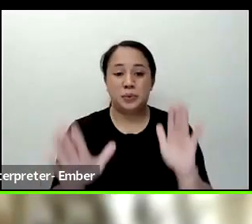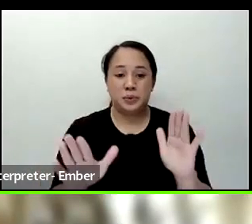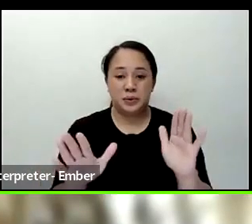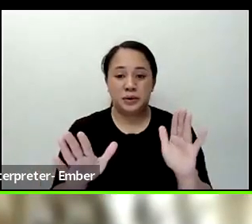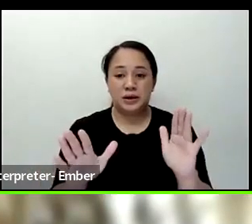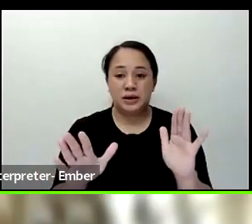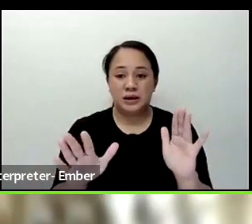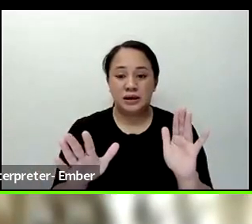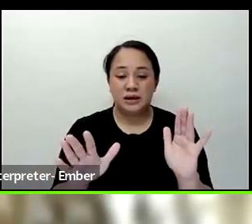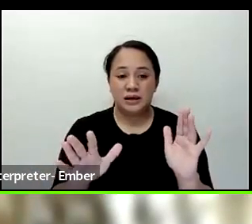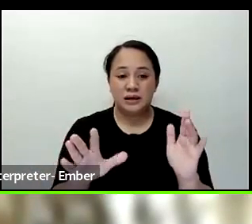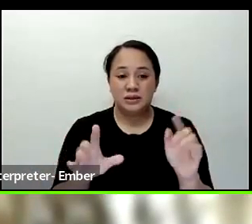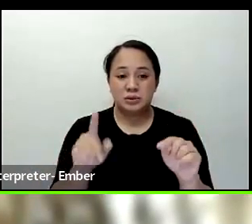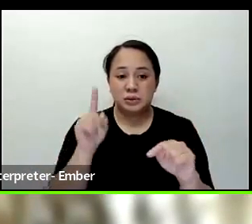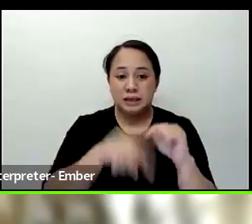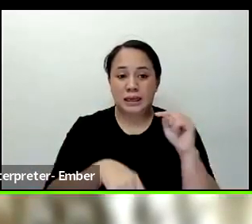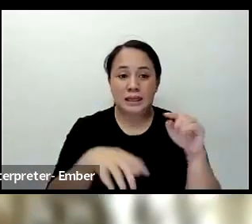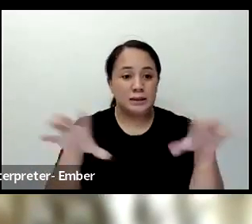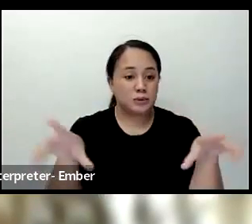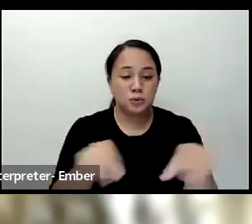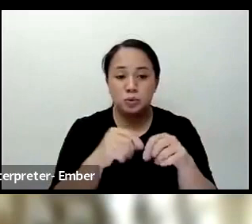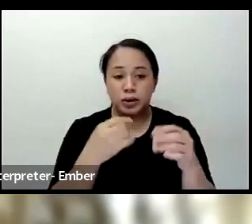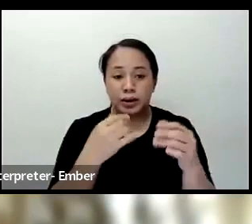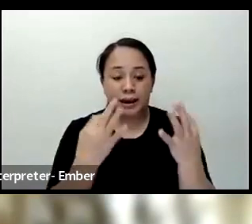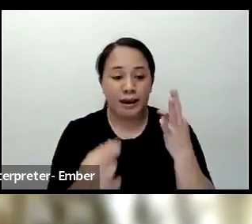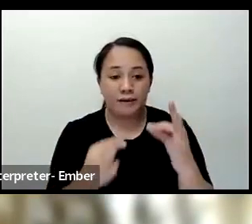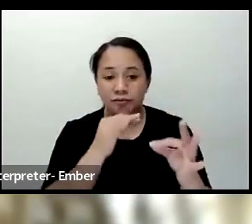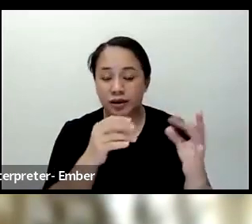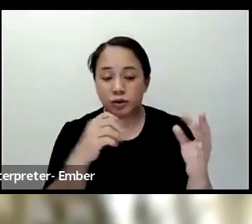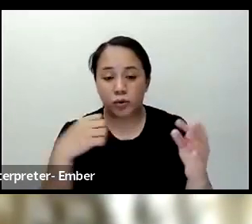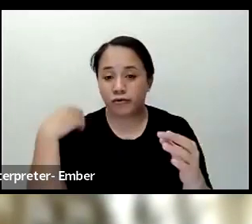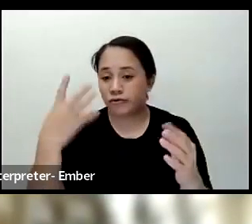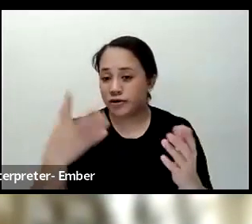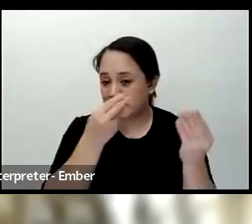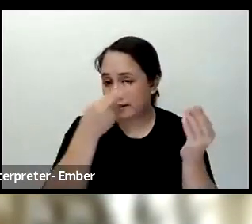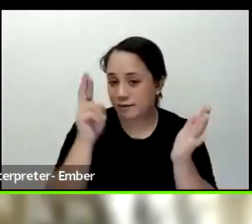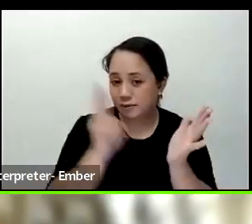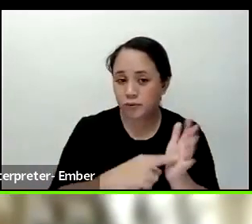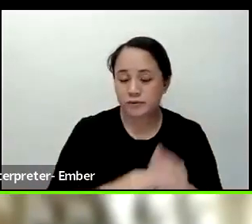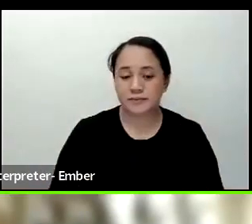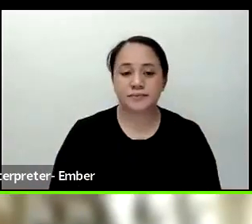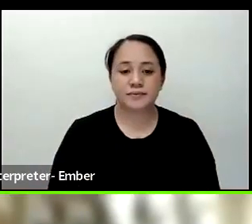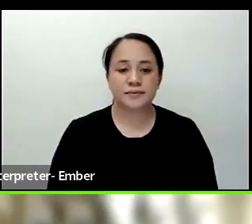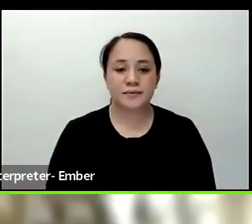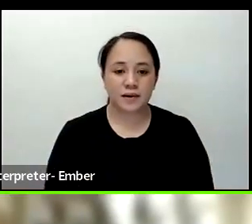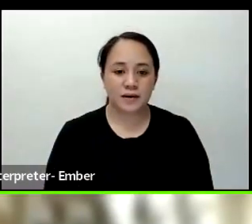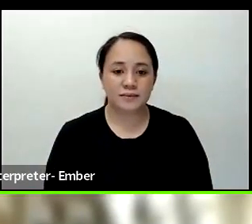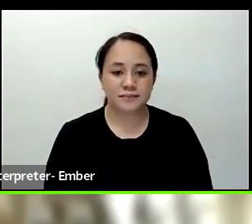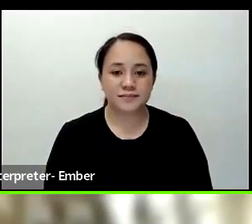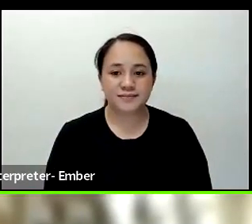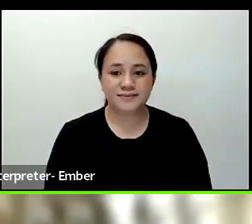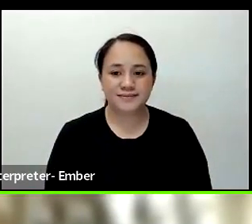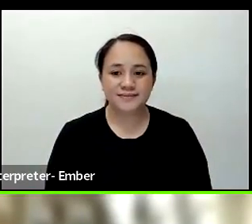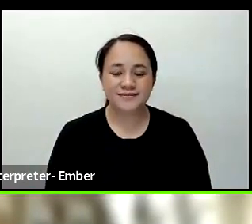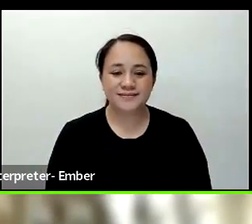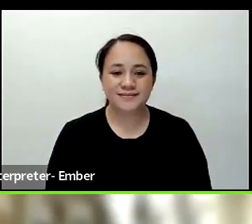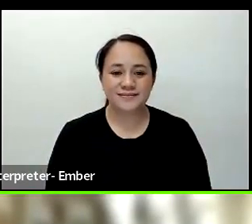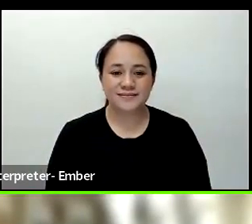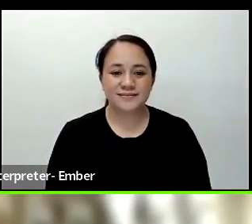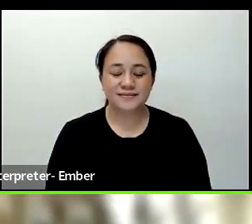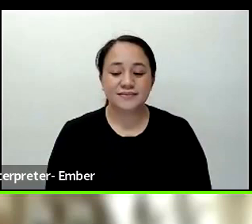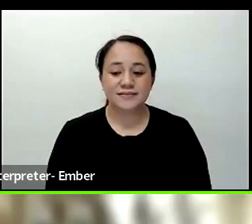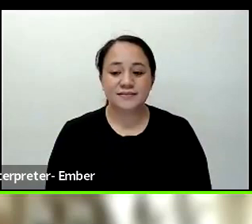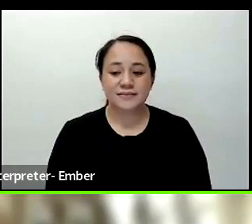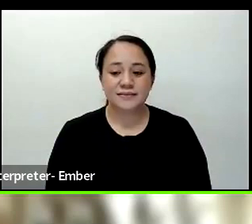cannot act properly if they are not officially reported. Okay, thank you so much. Siguro yung isang question